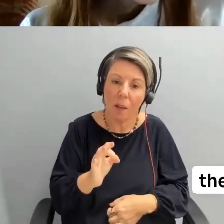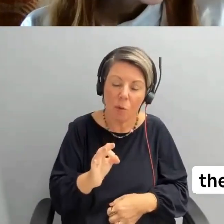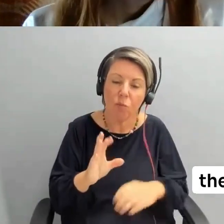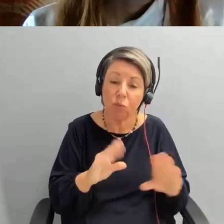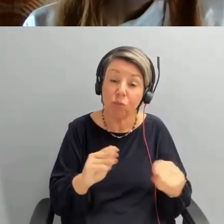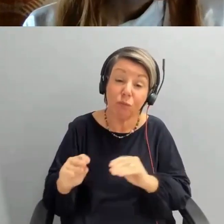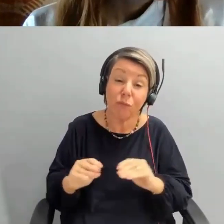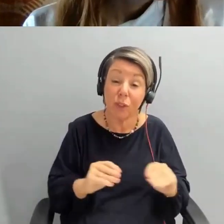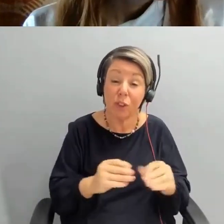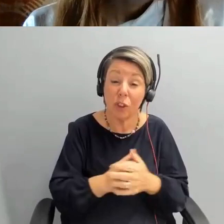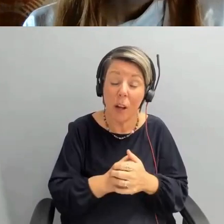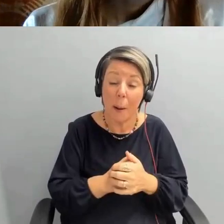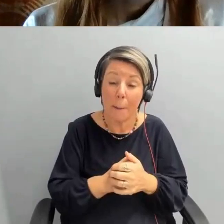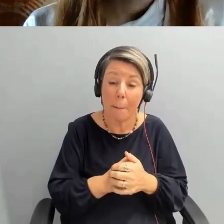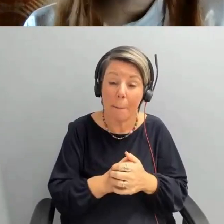up.